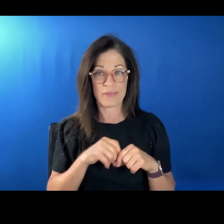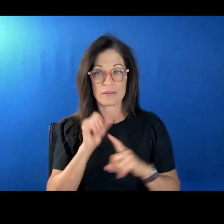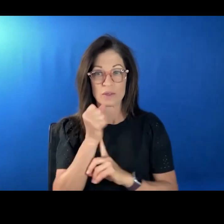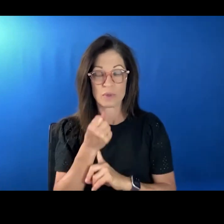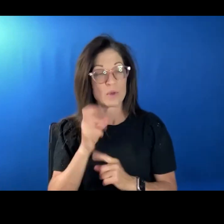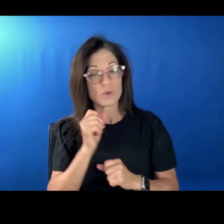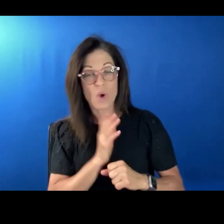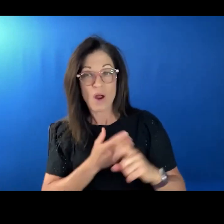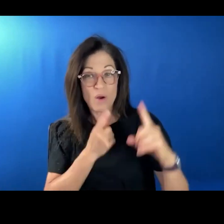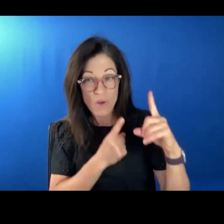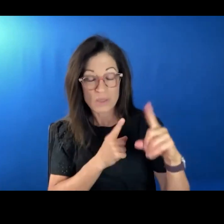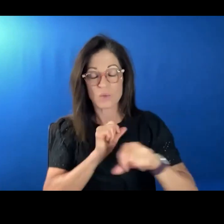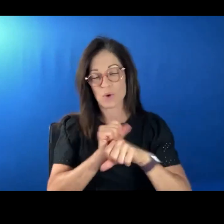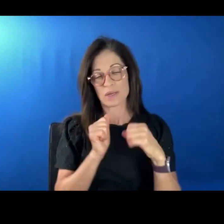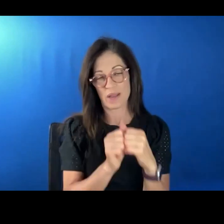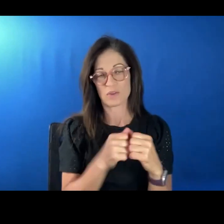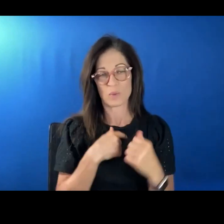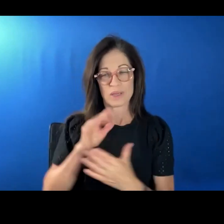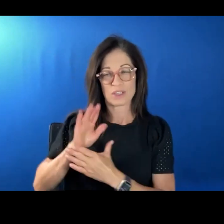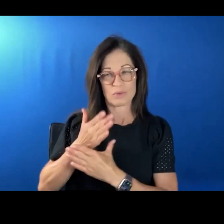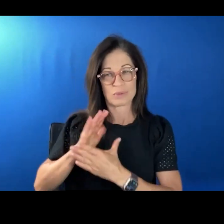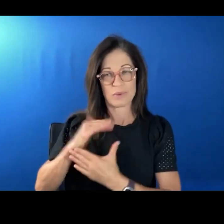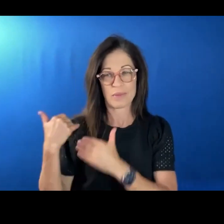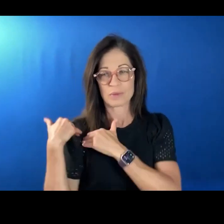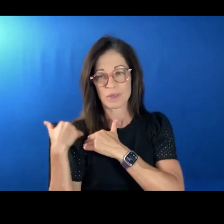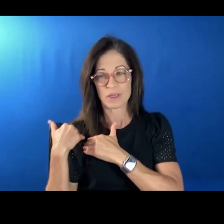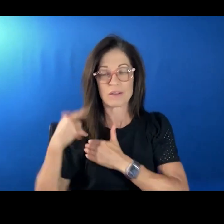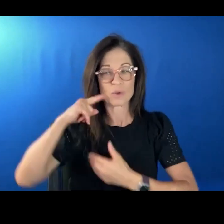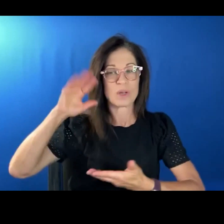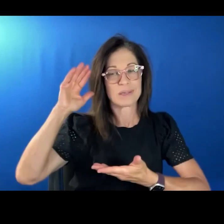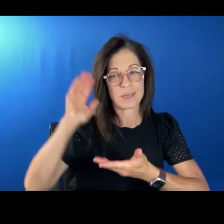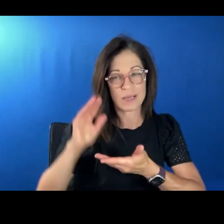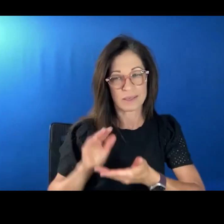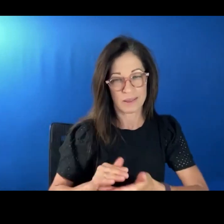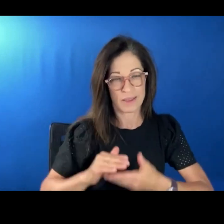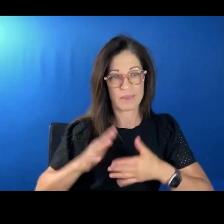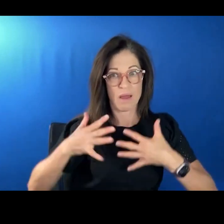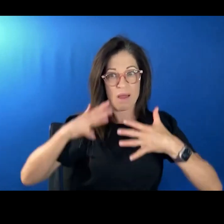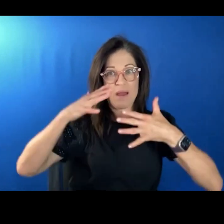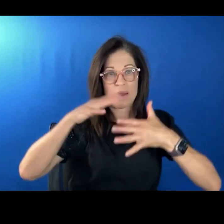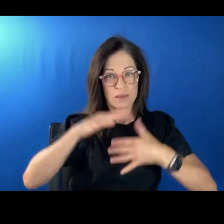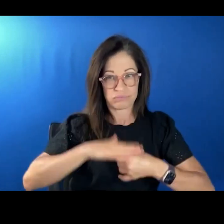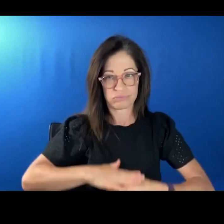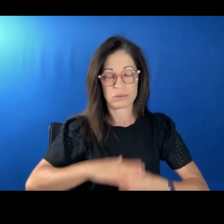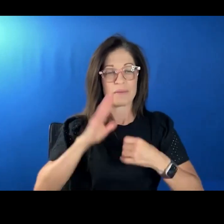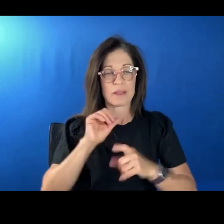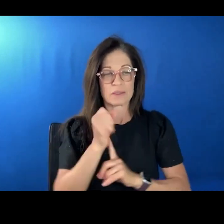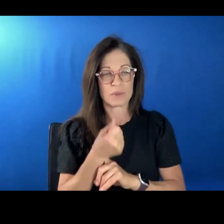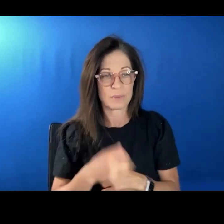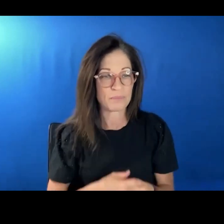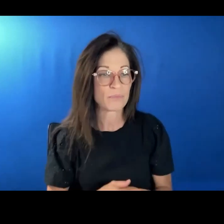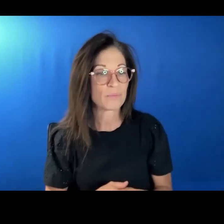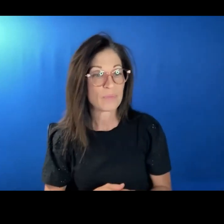working together, that there's ability to share that responsibility of de-escalating that situation. And not everything that we go on needs